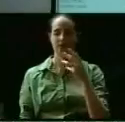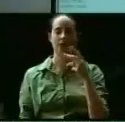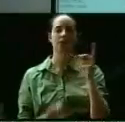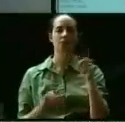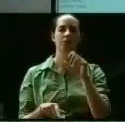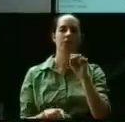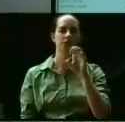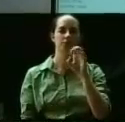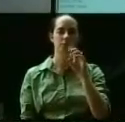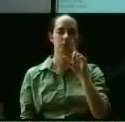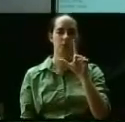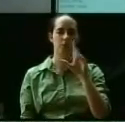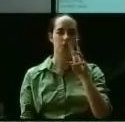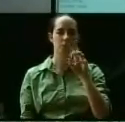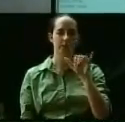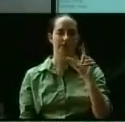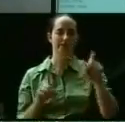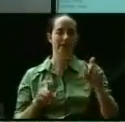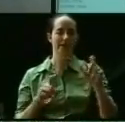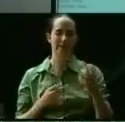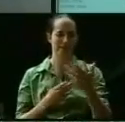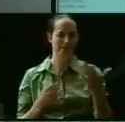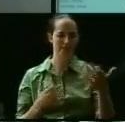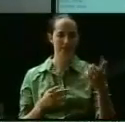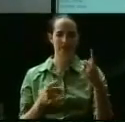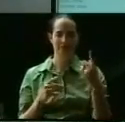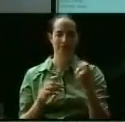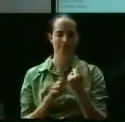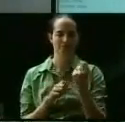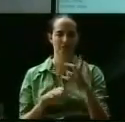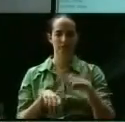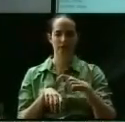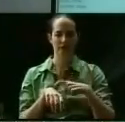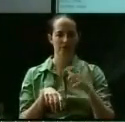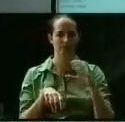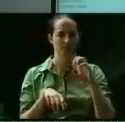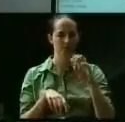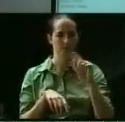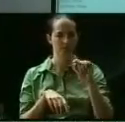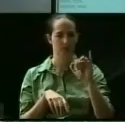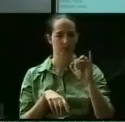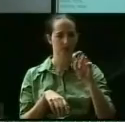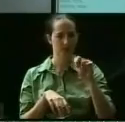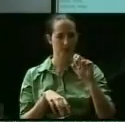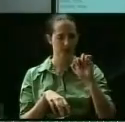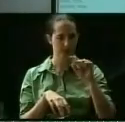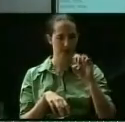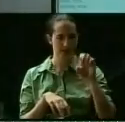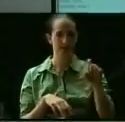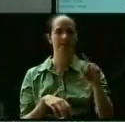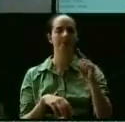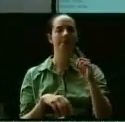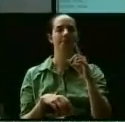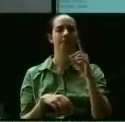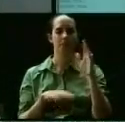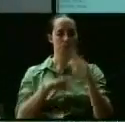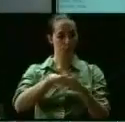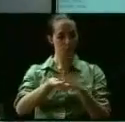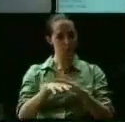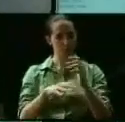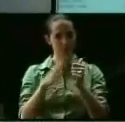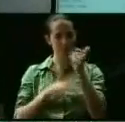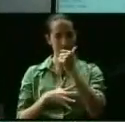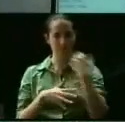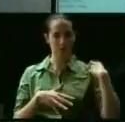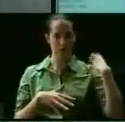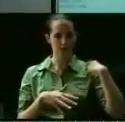the material on multiple occasions, and the material was contaminated. And he tells me he warned his superiors about it, that the